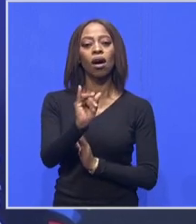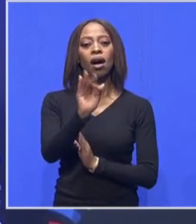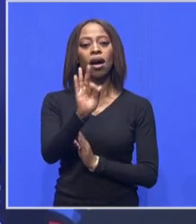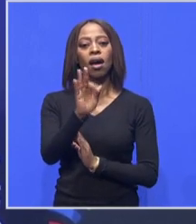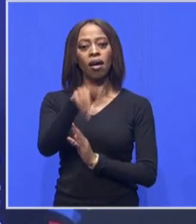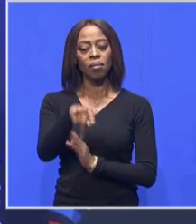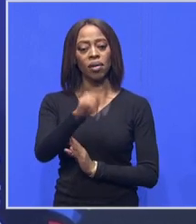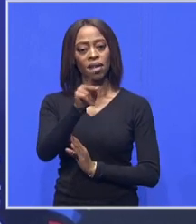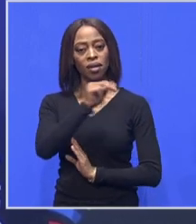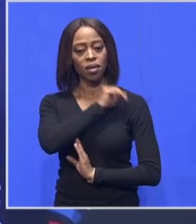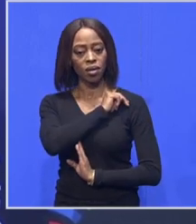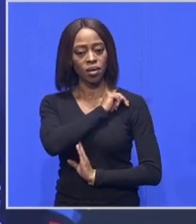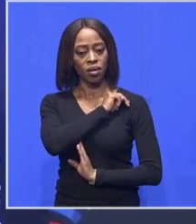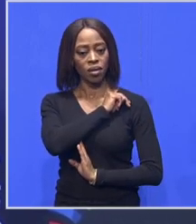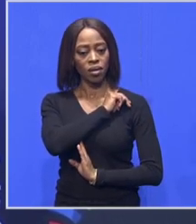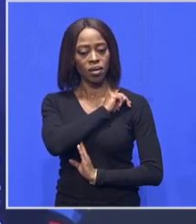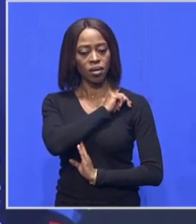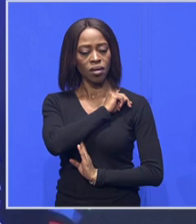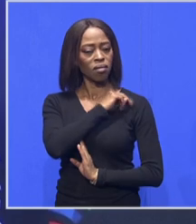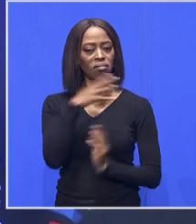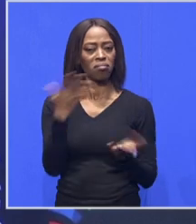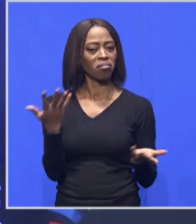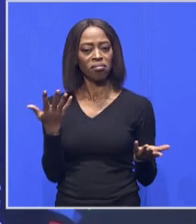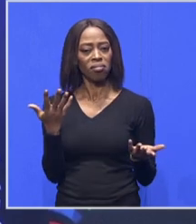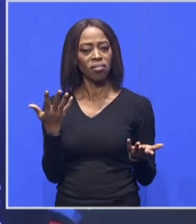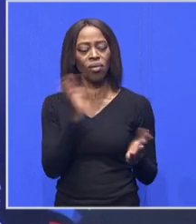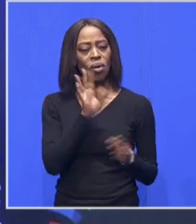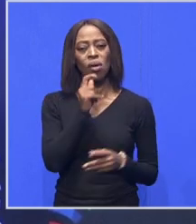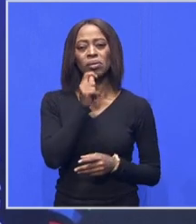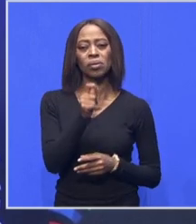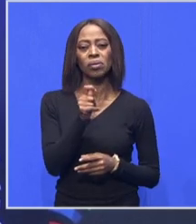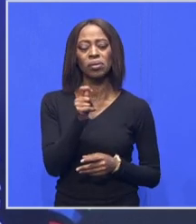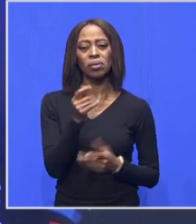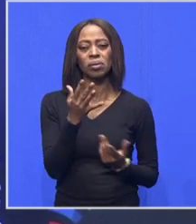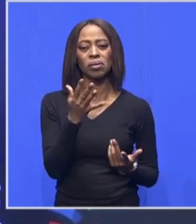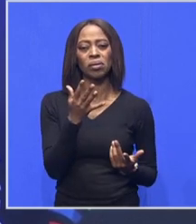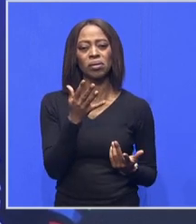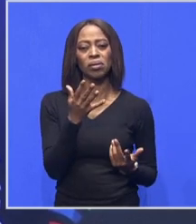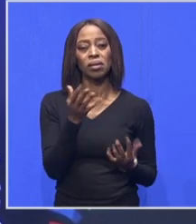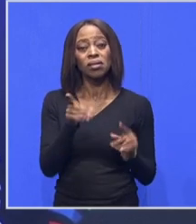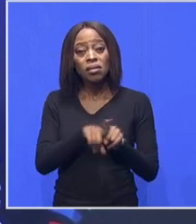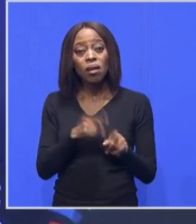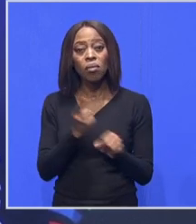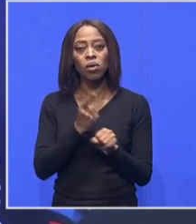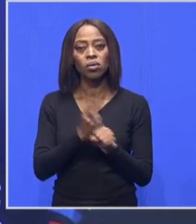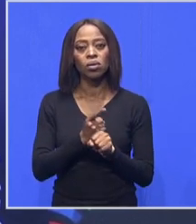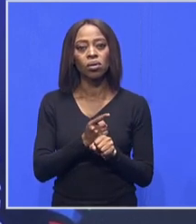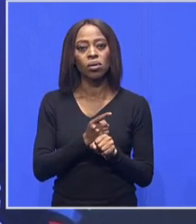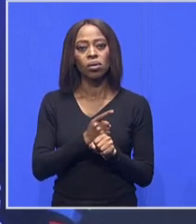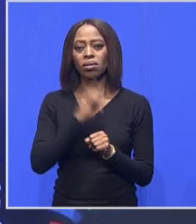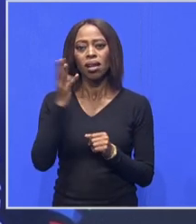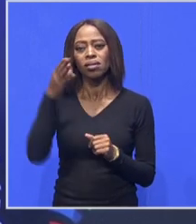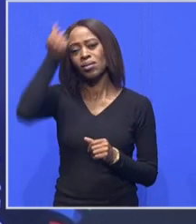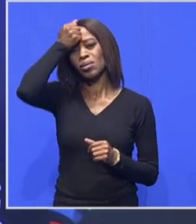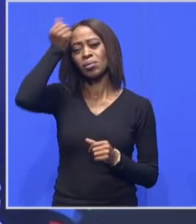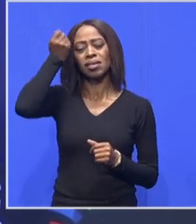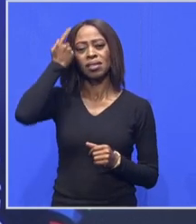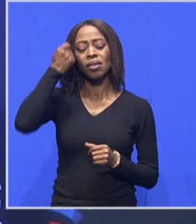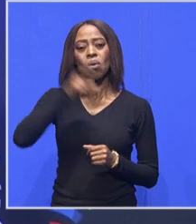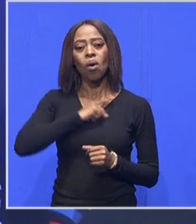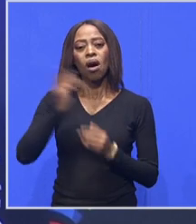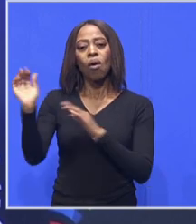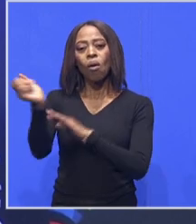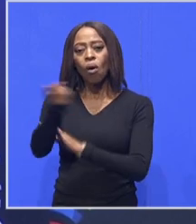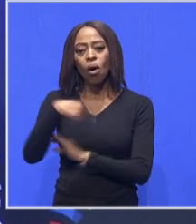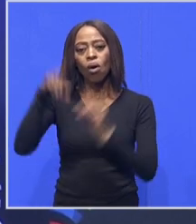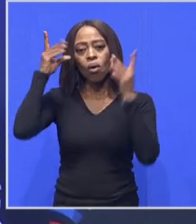the upcoming removal of the IFP in KwaZulu-Natal. And it's misguided and part of a very illiterate understanding, because it's a collective decision of the